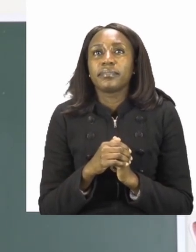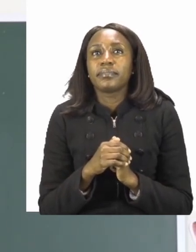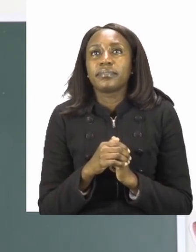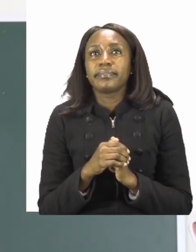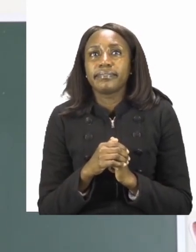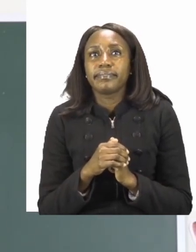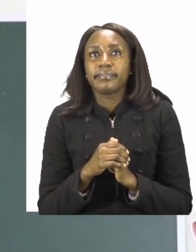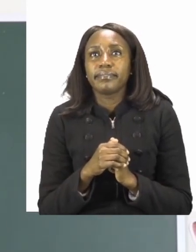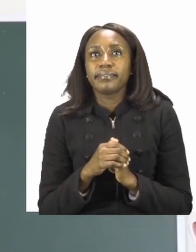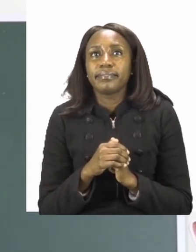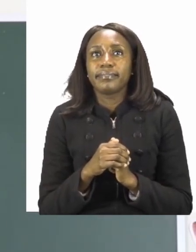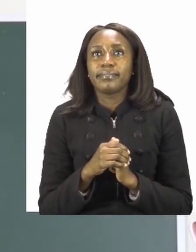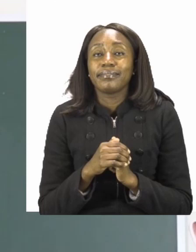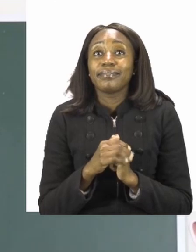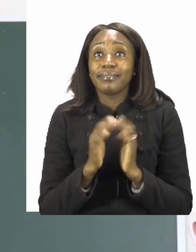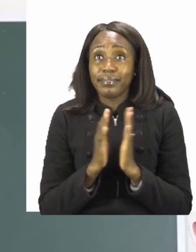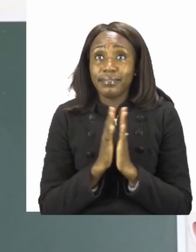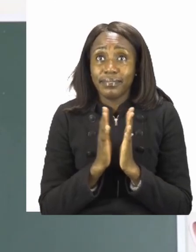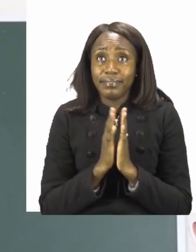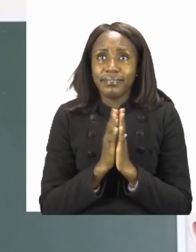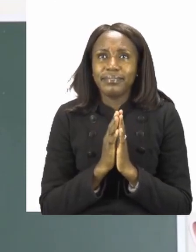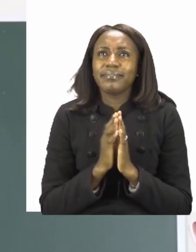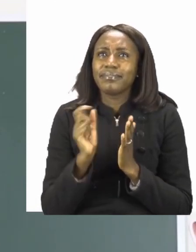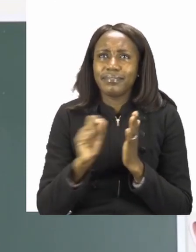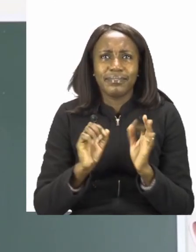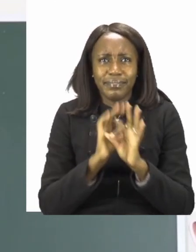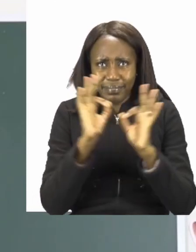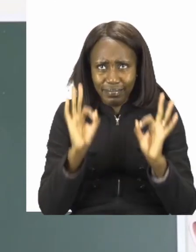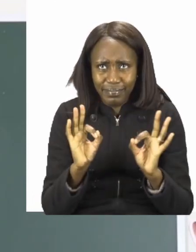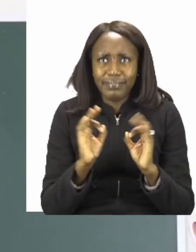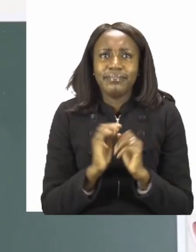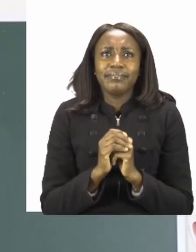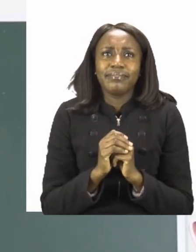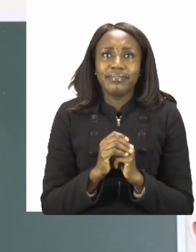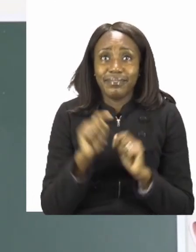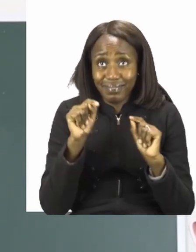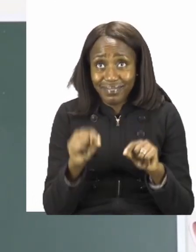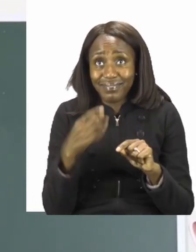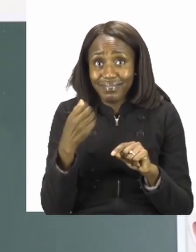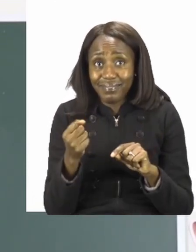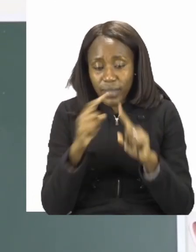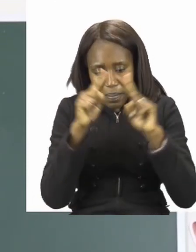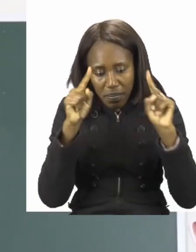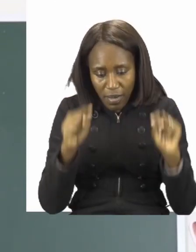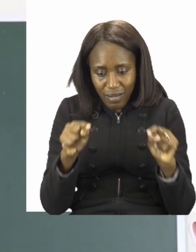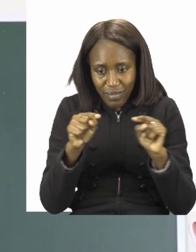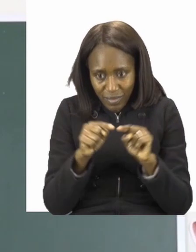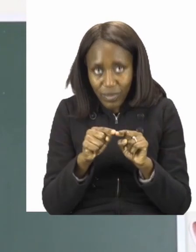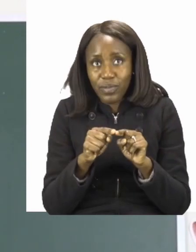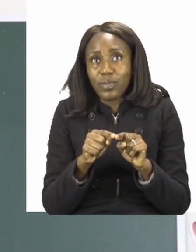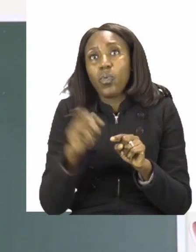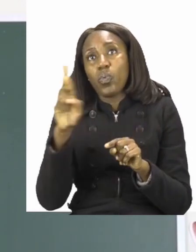you started. And there we go. We have our 2 shapes. The square is on